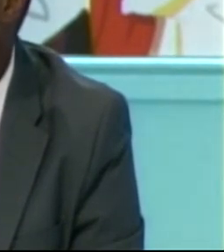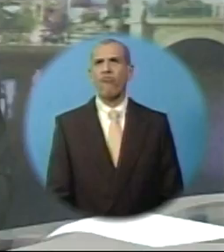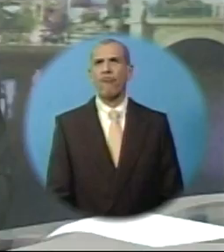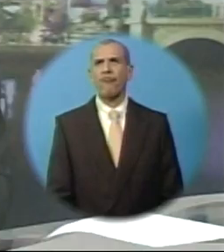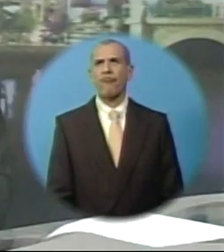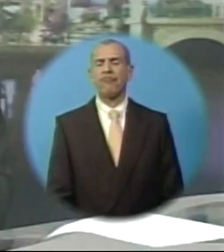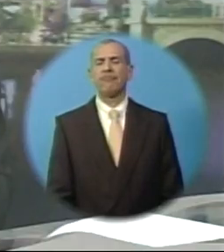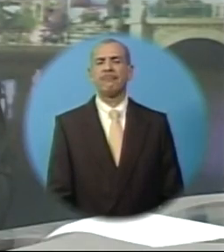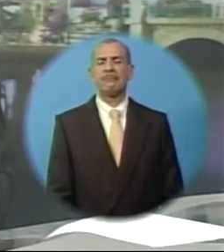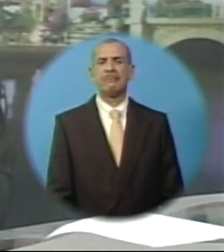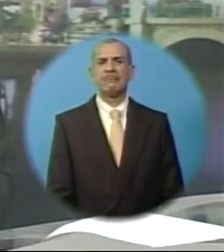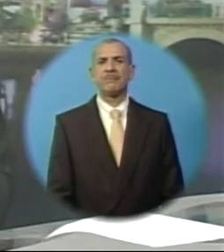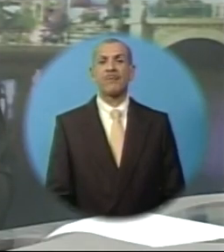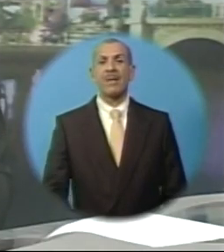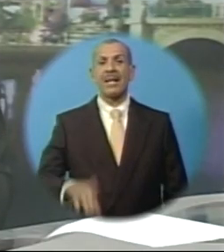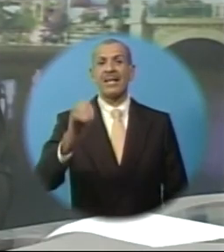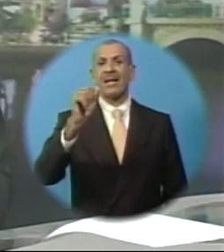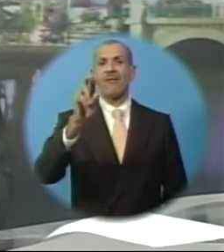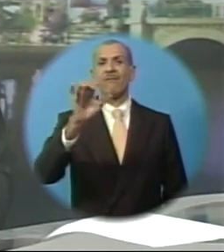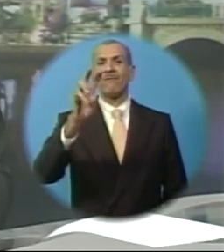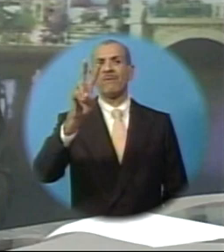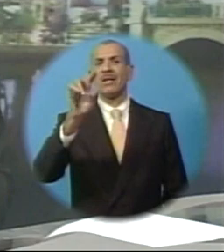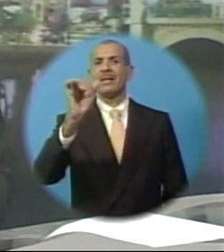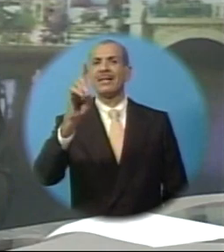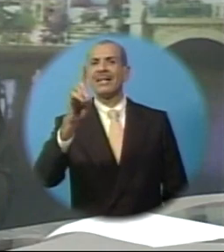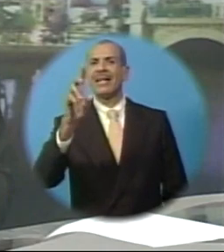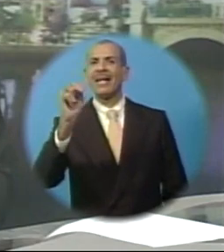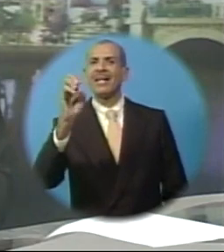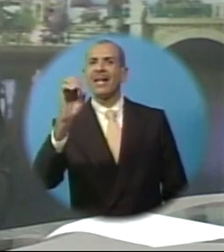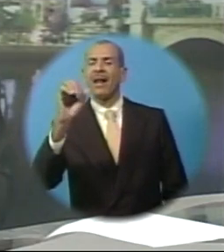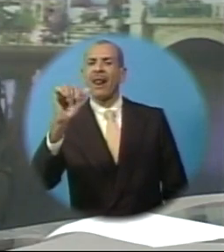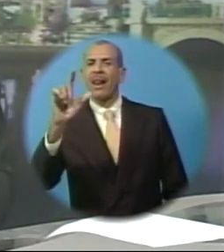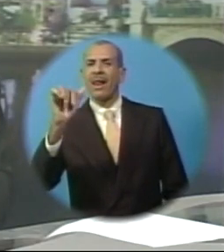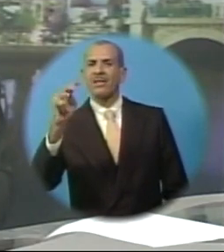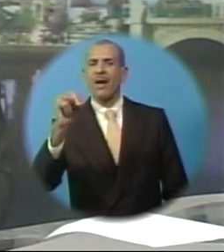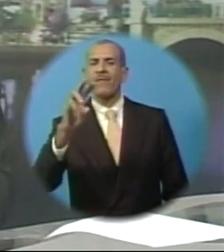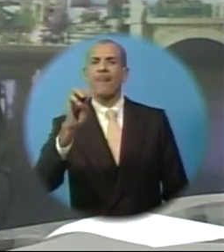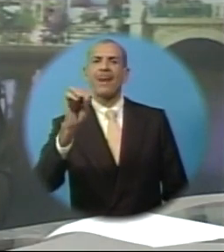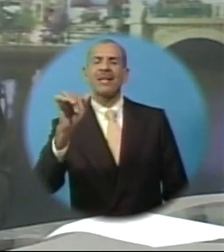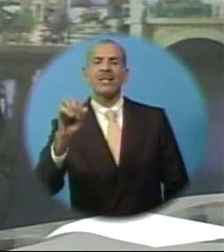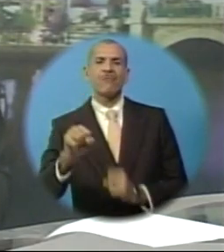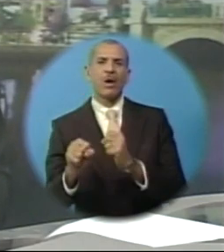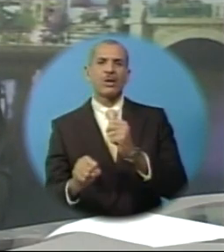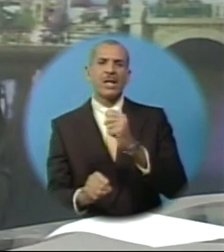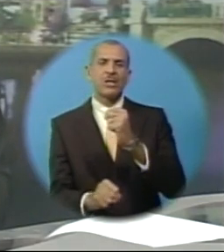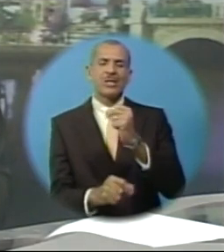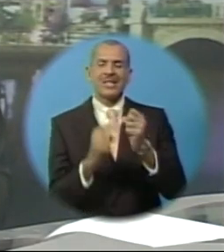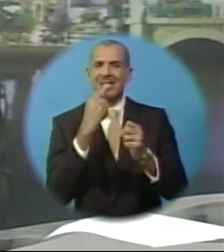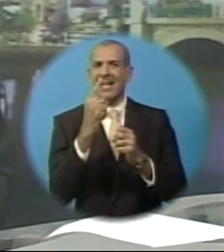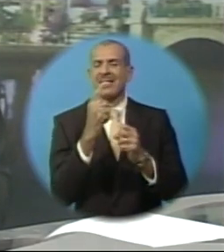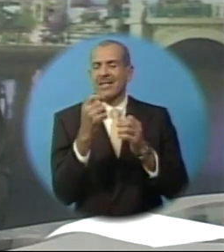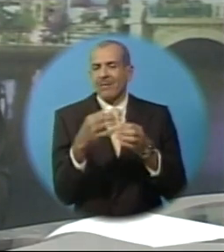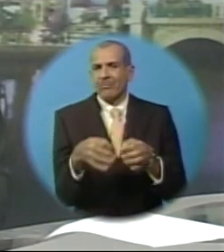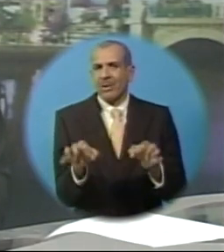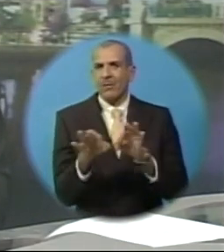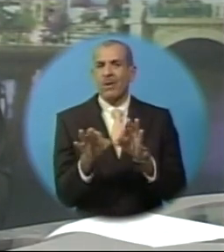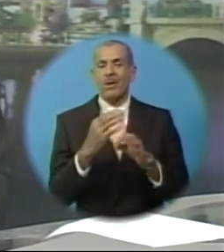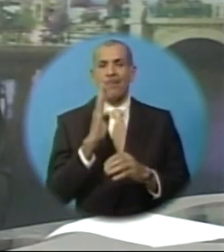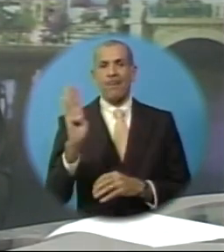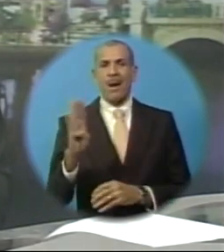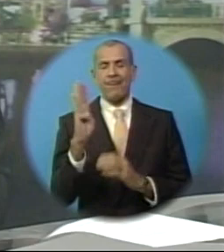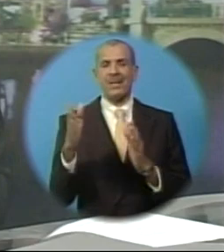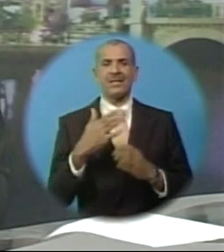here. David Nealons, director of the Massey Foundation, says the exhibition is essential if Barbadians are to appreciate